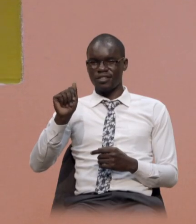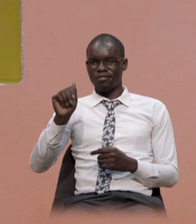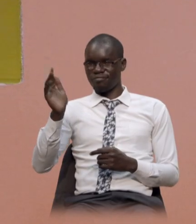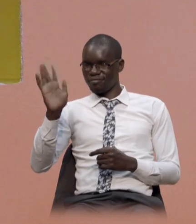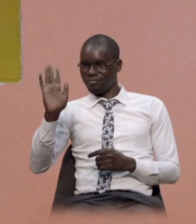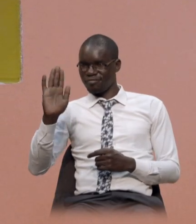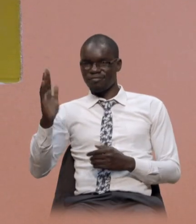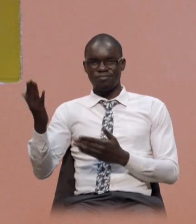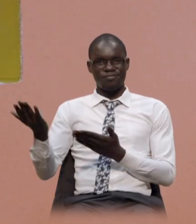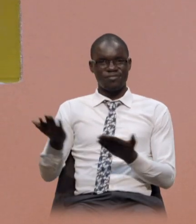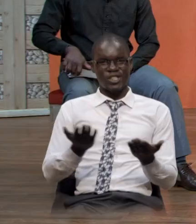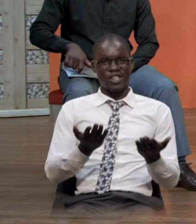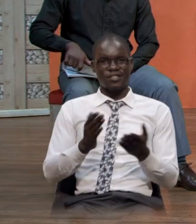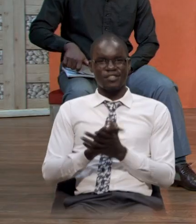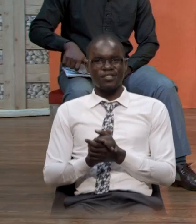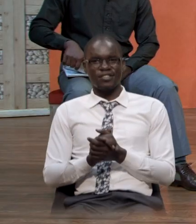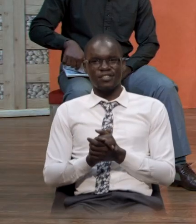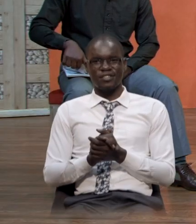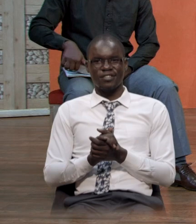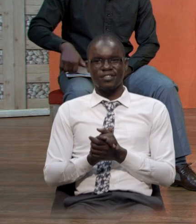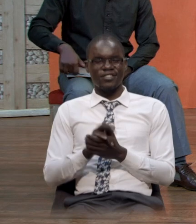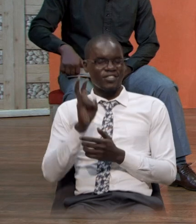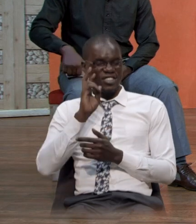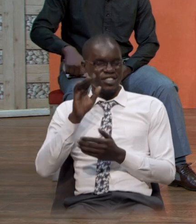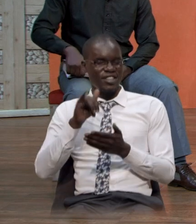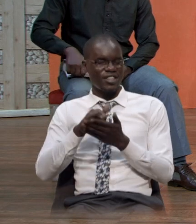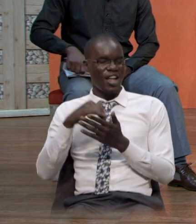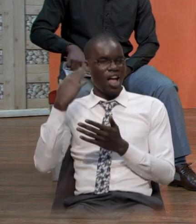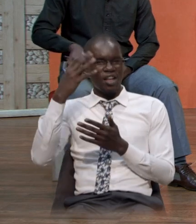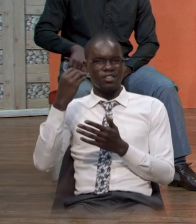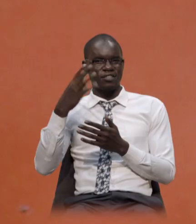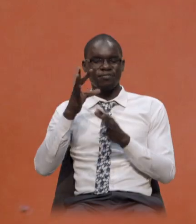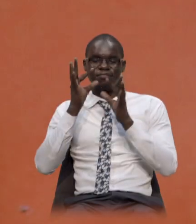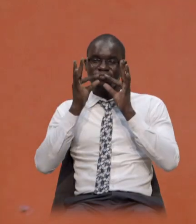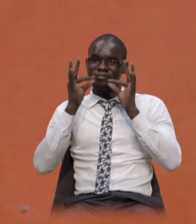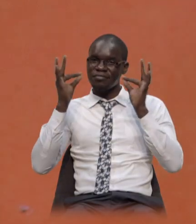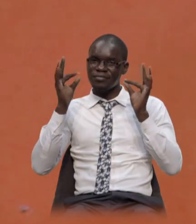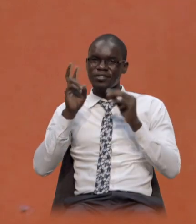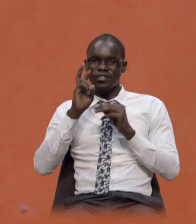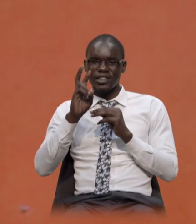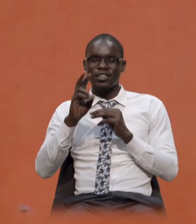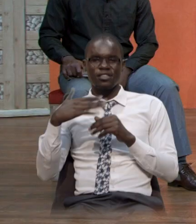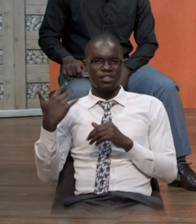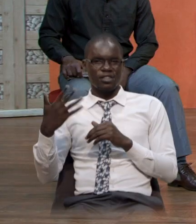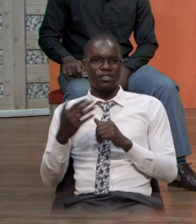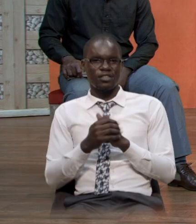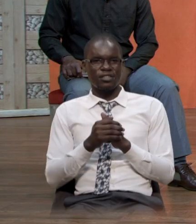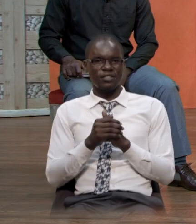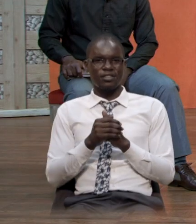Hi, welcome. A presenter. See that beautiful smile, eh? You will see it often. And